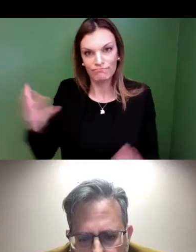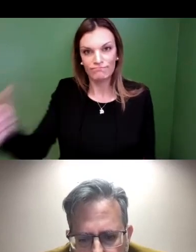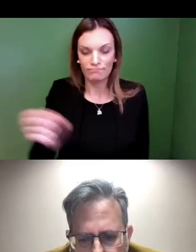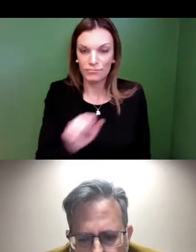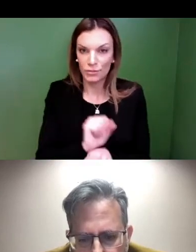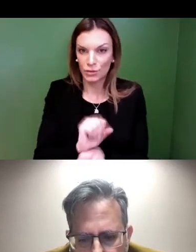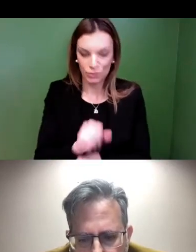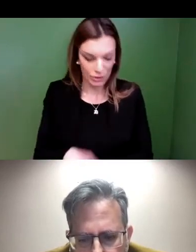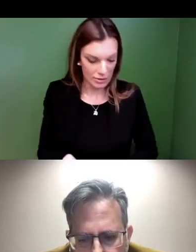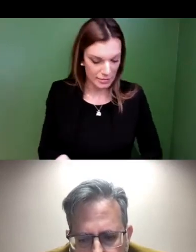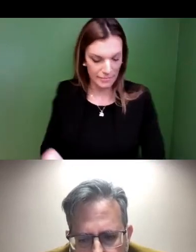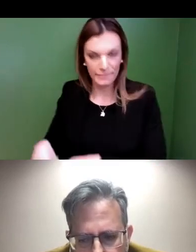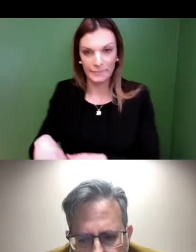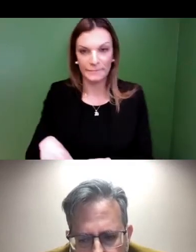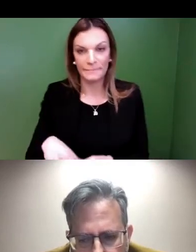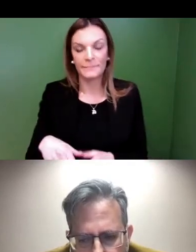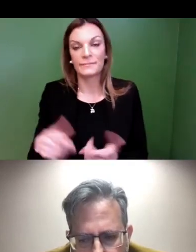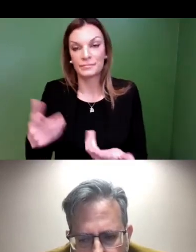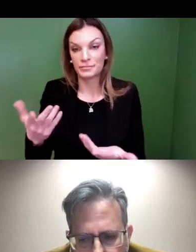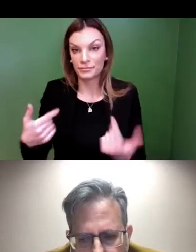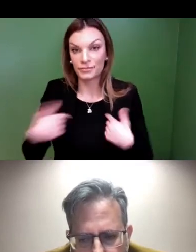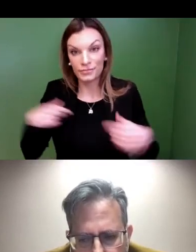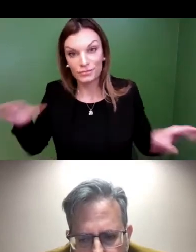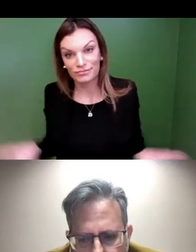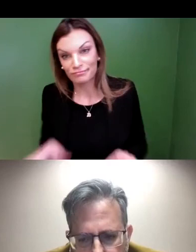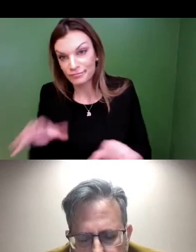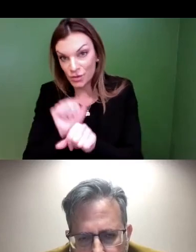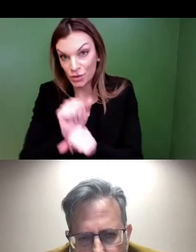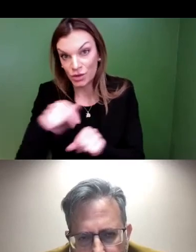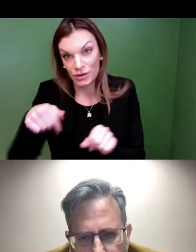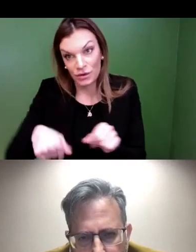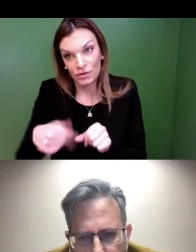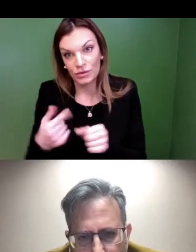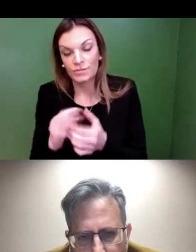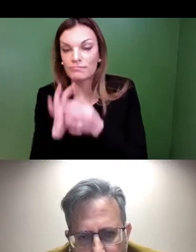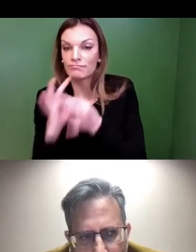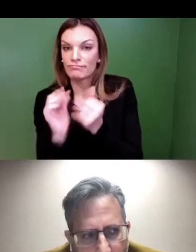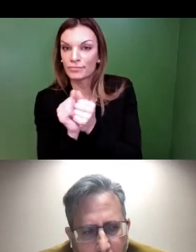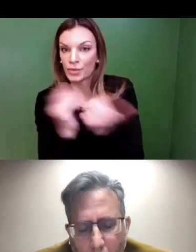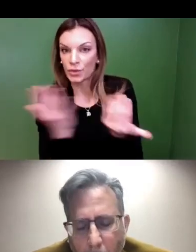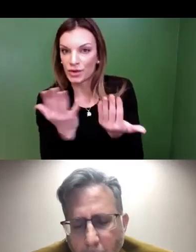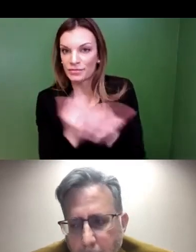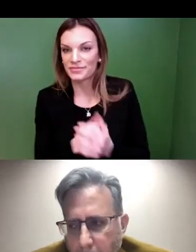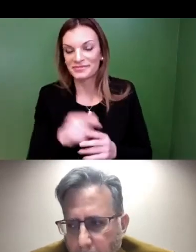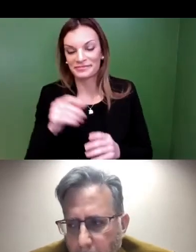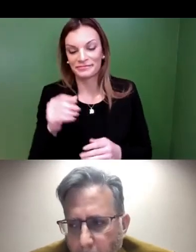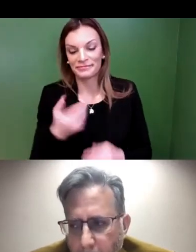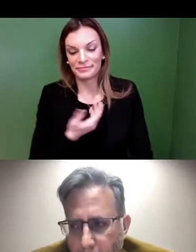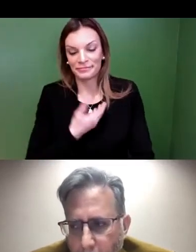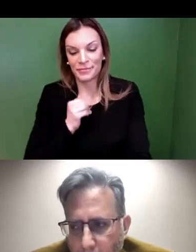course, everything we do here is centered around creating our